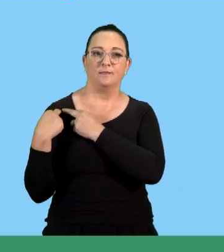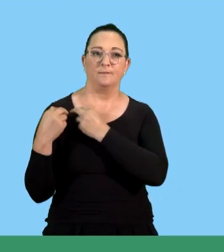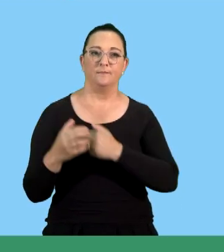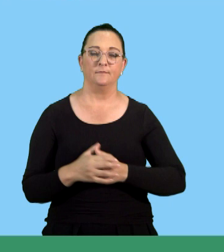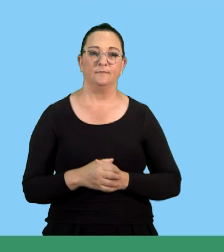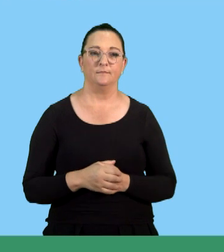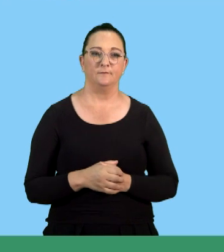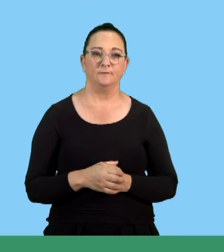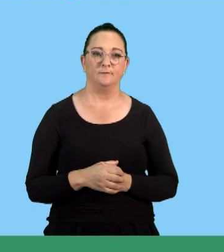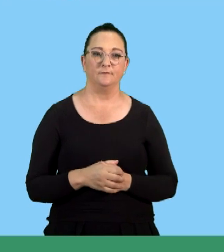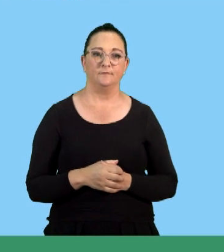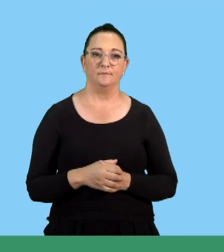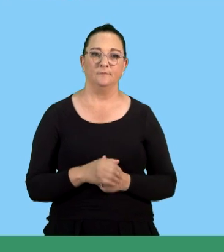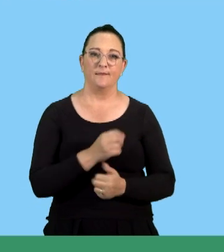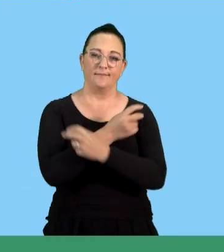Responsibility